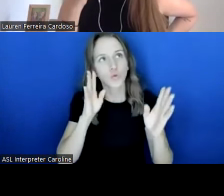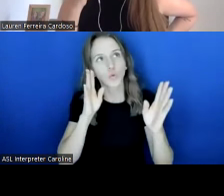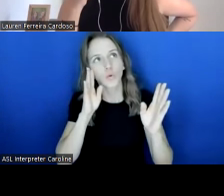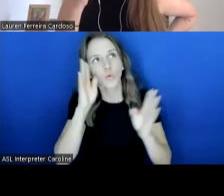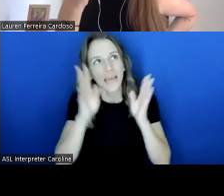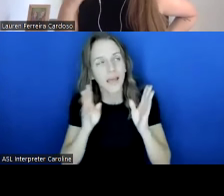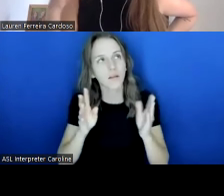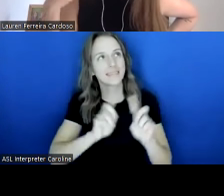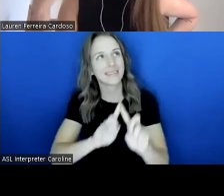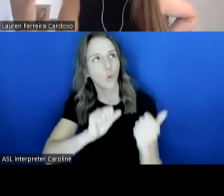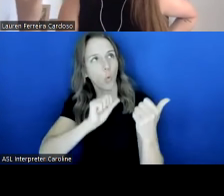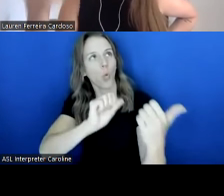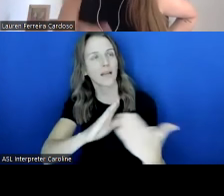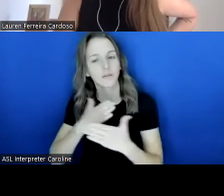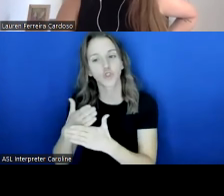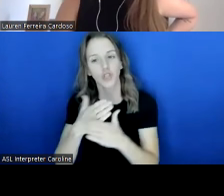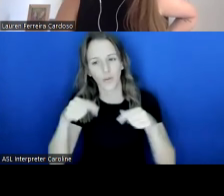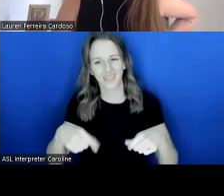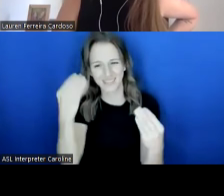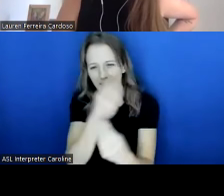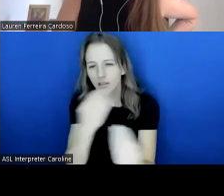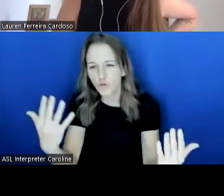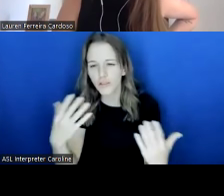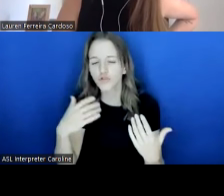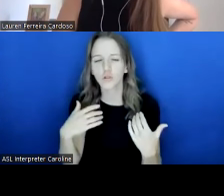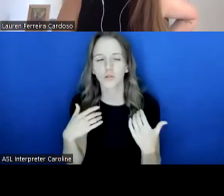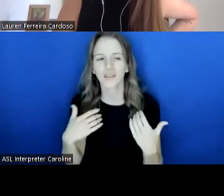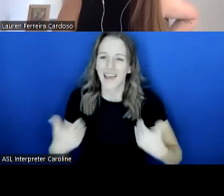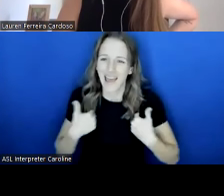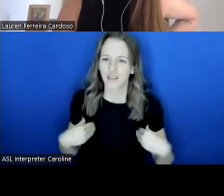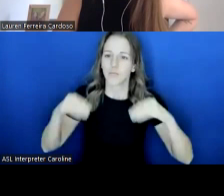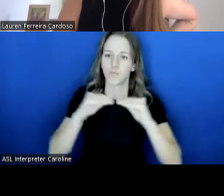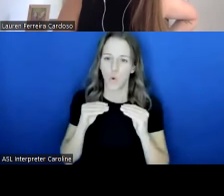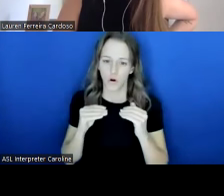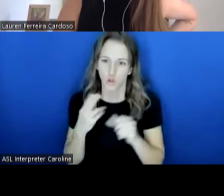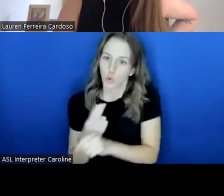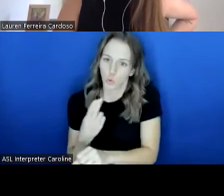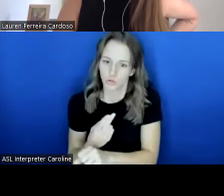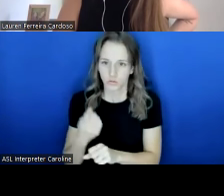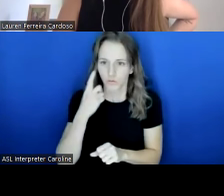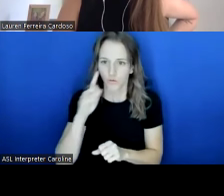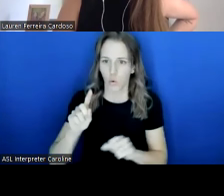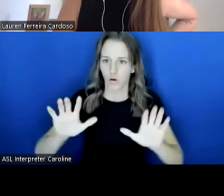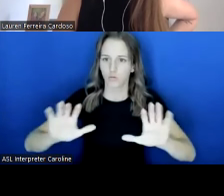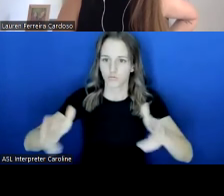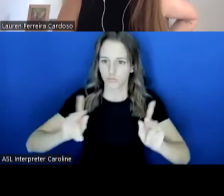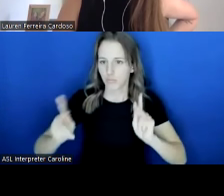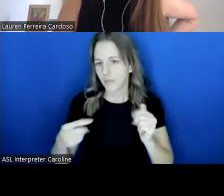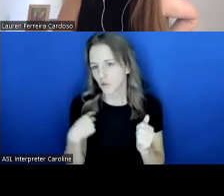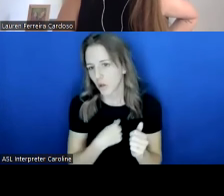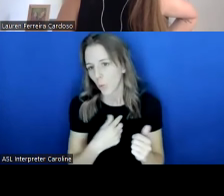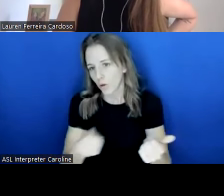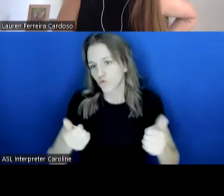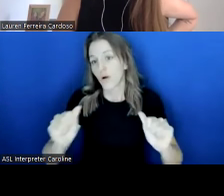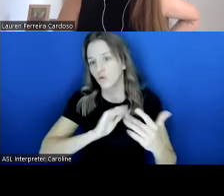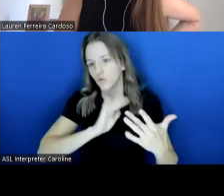to share this information that actually has more meaning and utility for the populations that we're trying to reach.